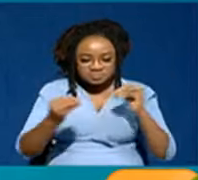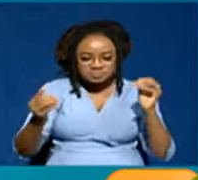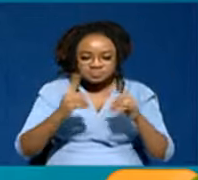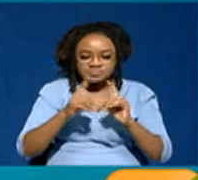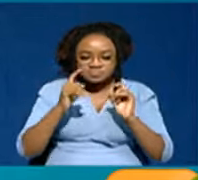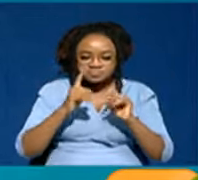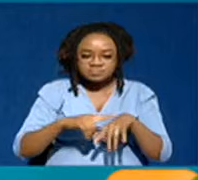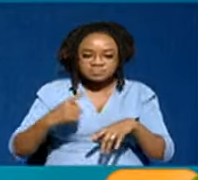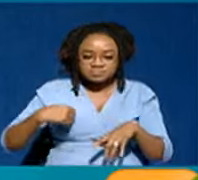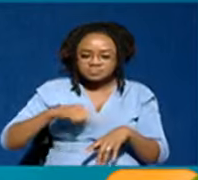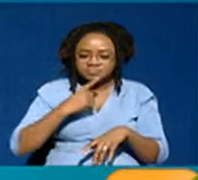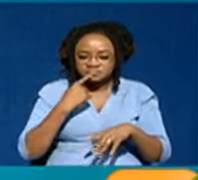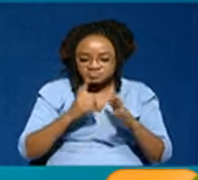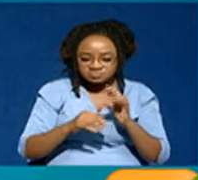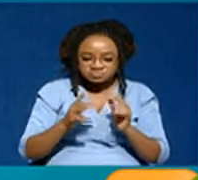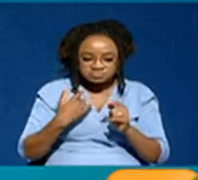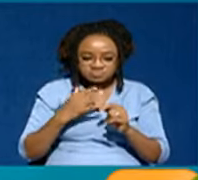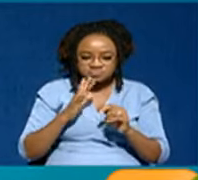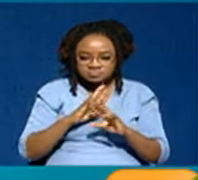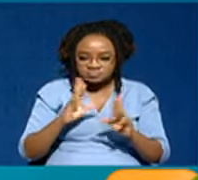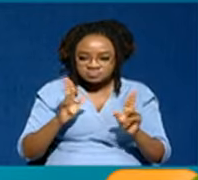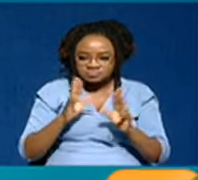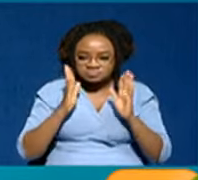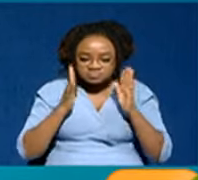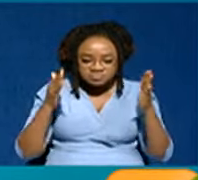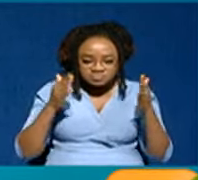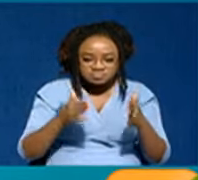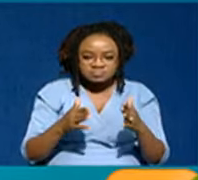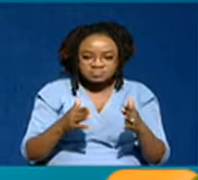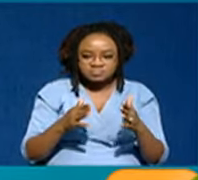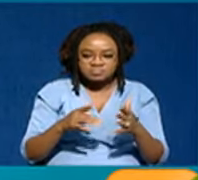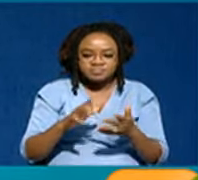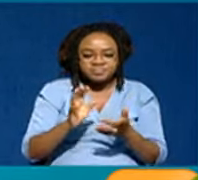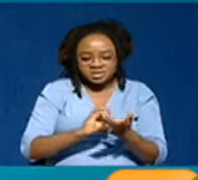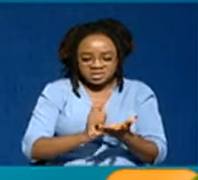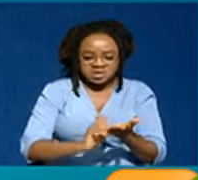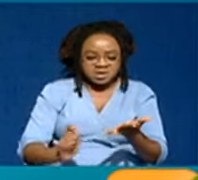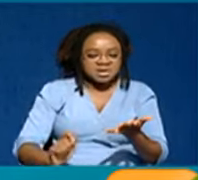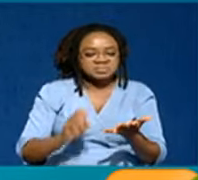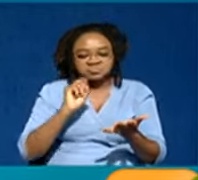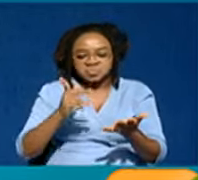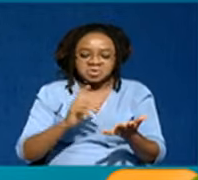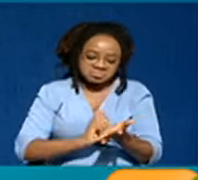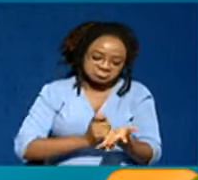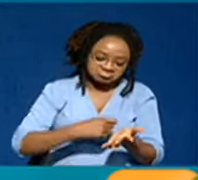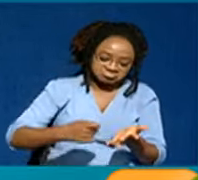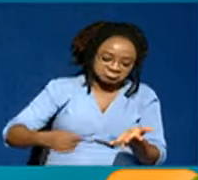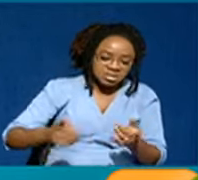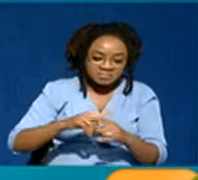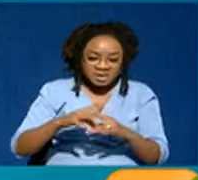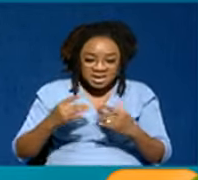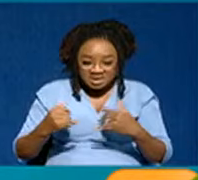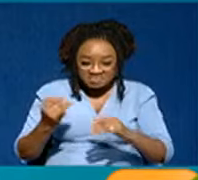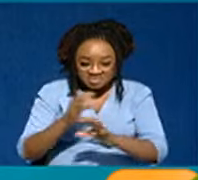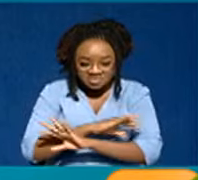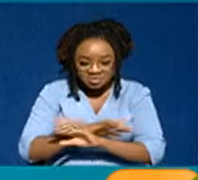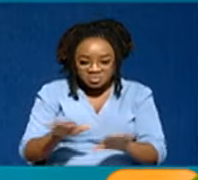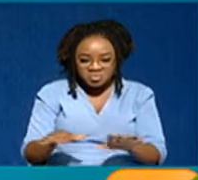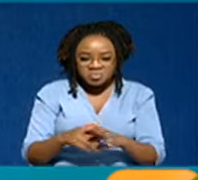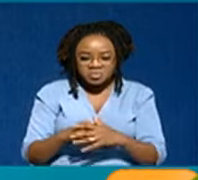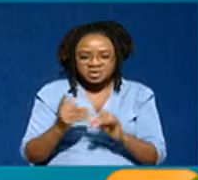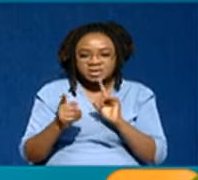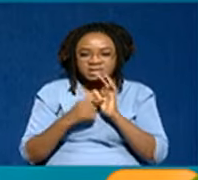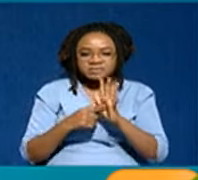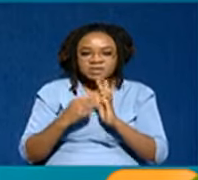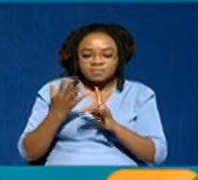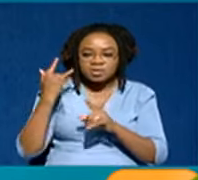write a return to work formula for agreement, they will write anything because they know they will not implement. We have had this last year in January.